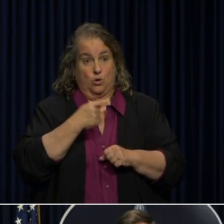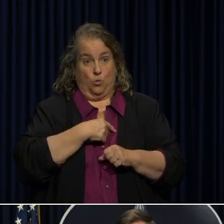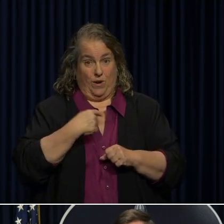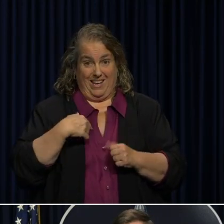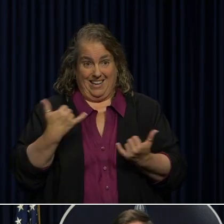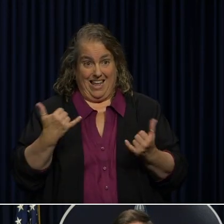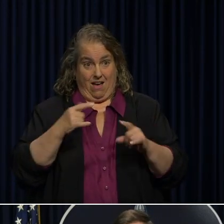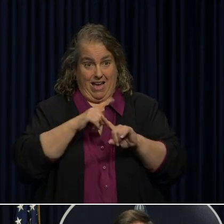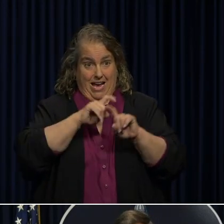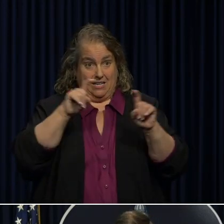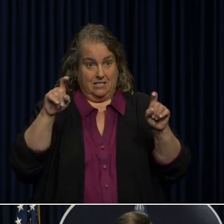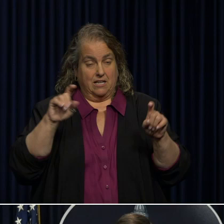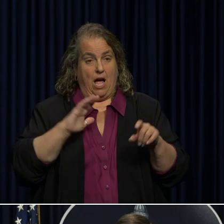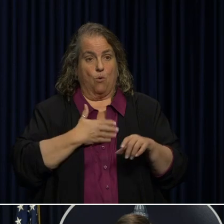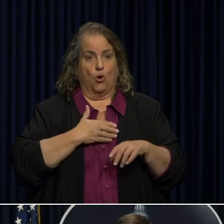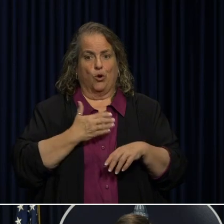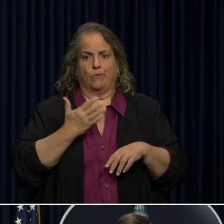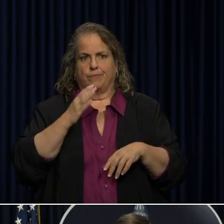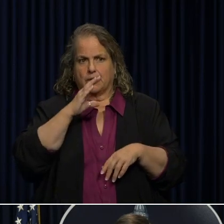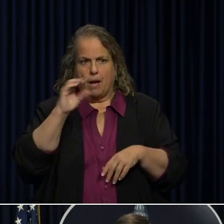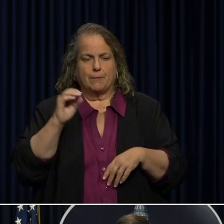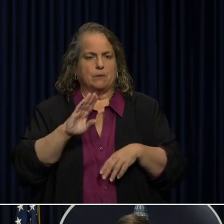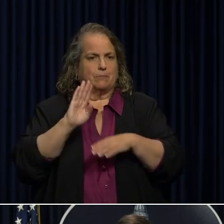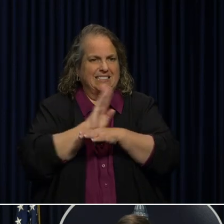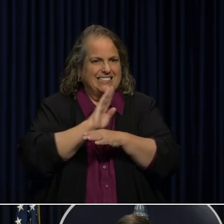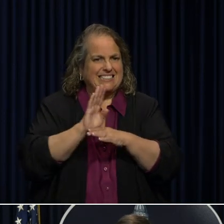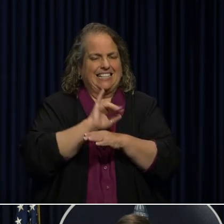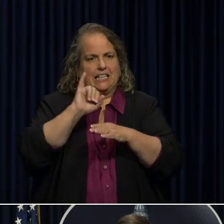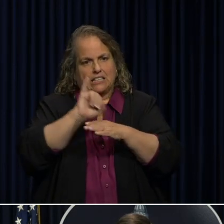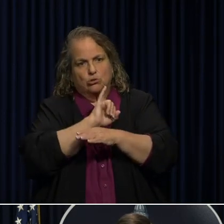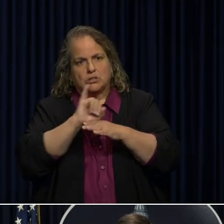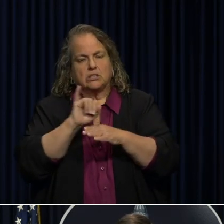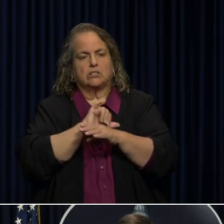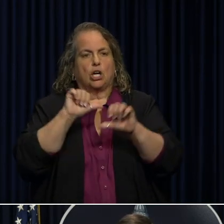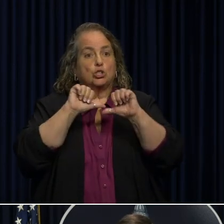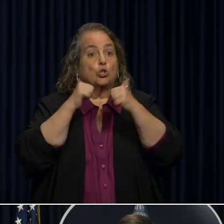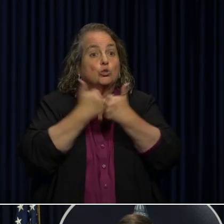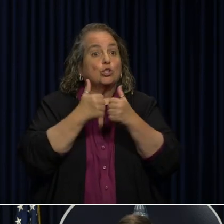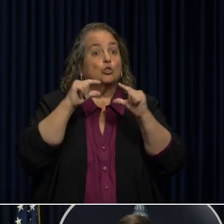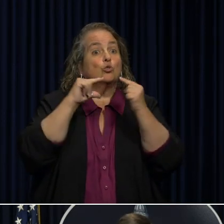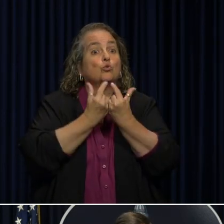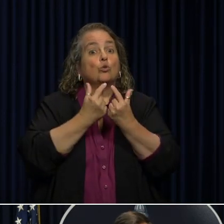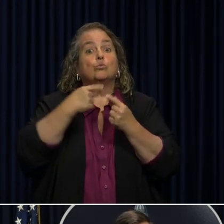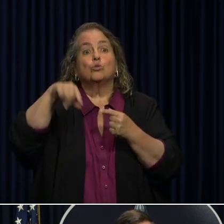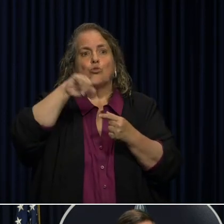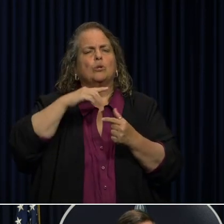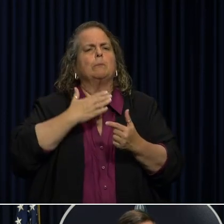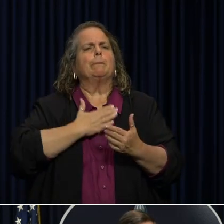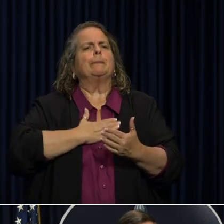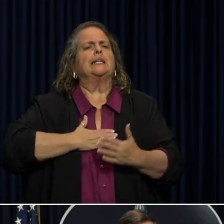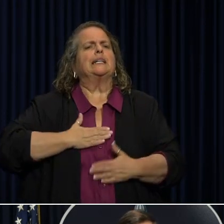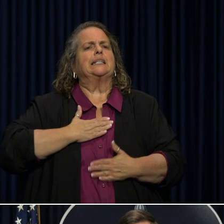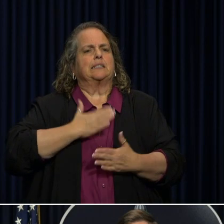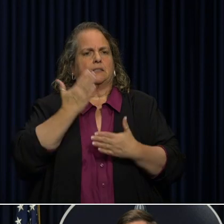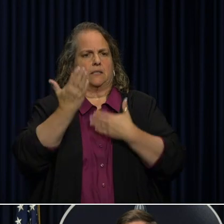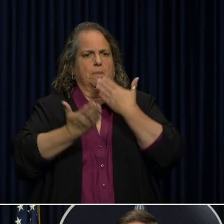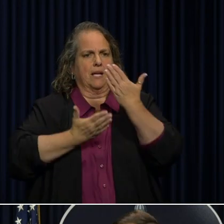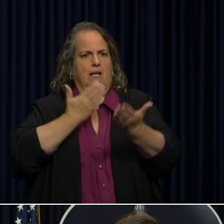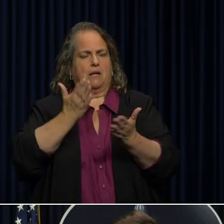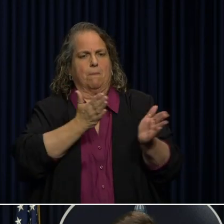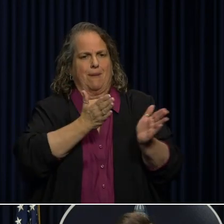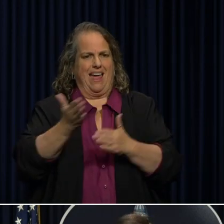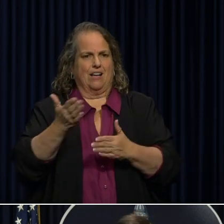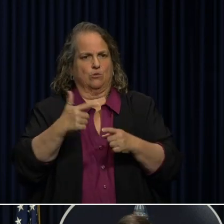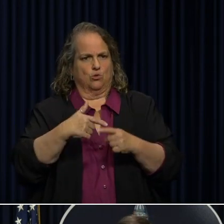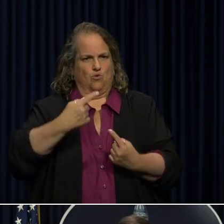our association groups, and some of our individual businesses to submit plans directly